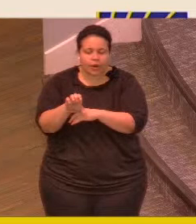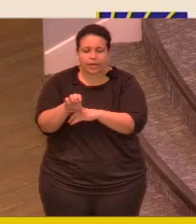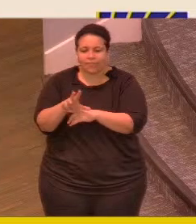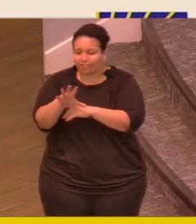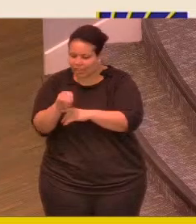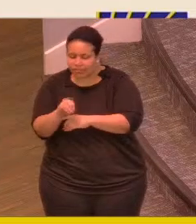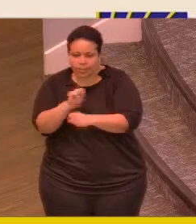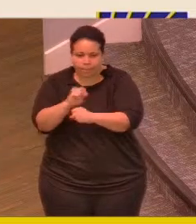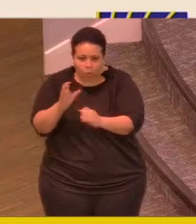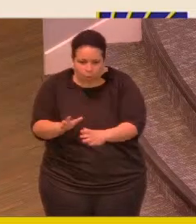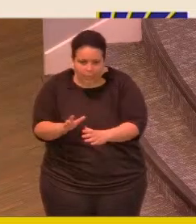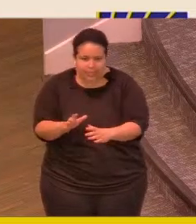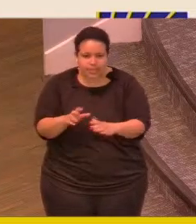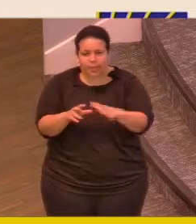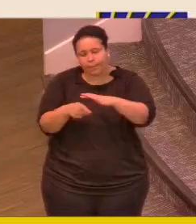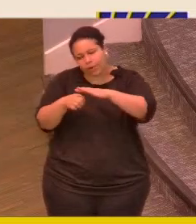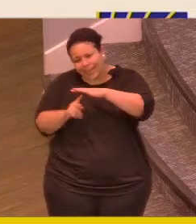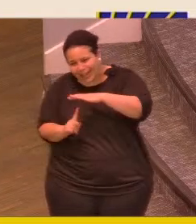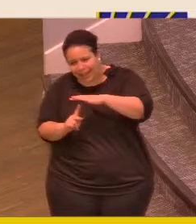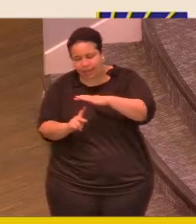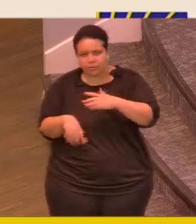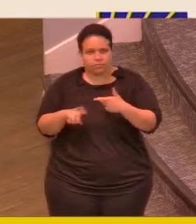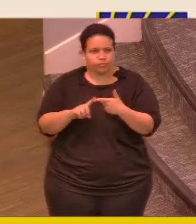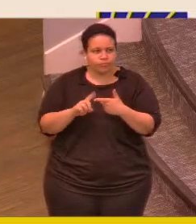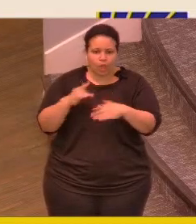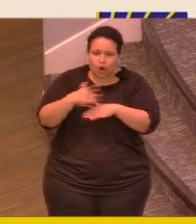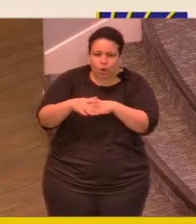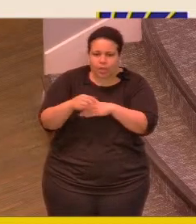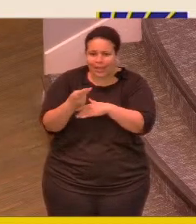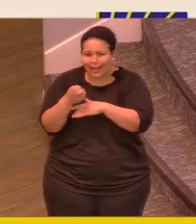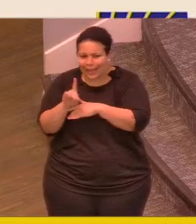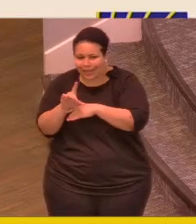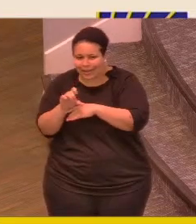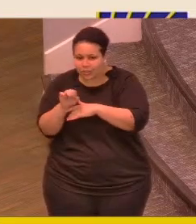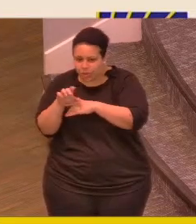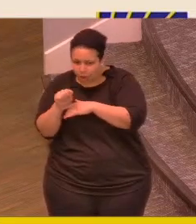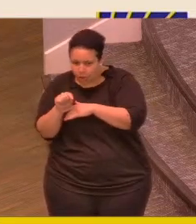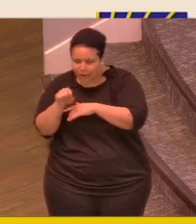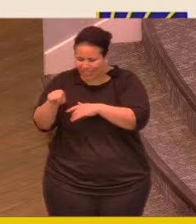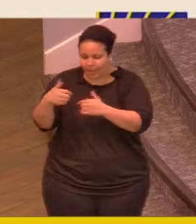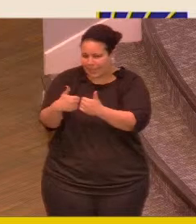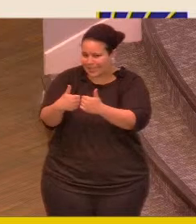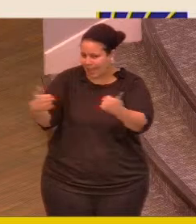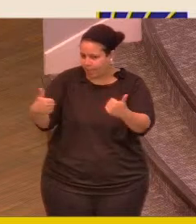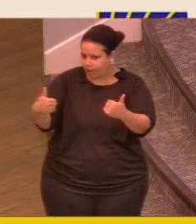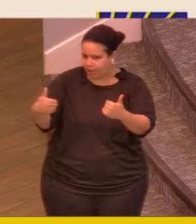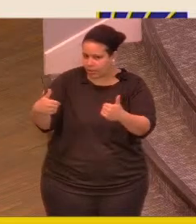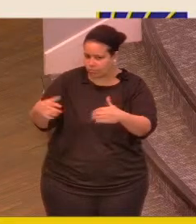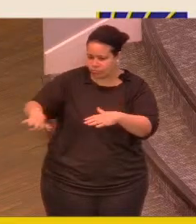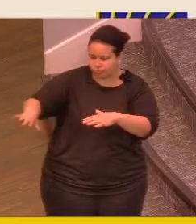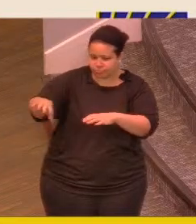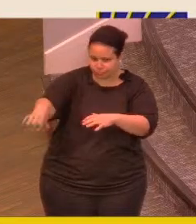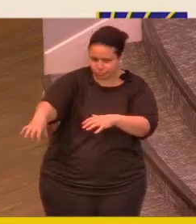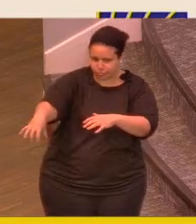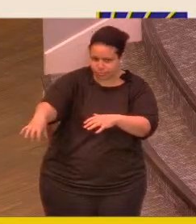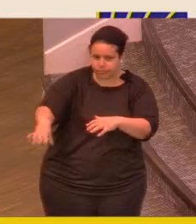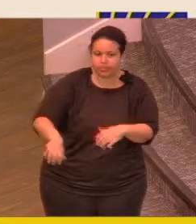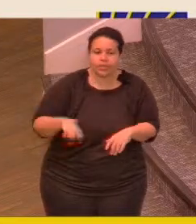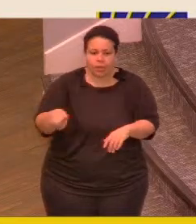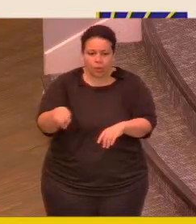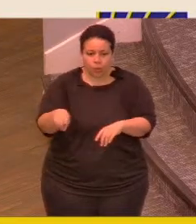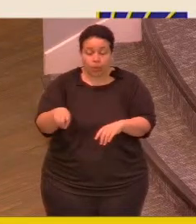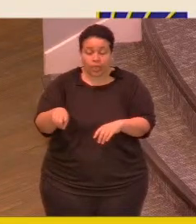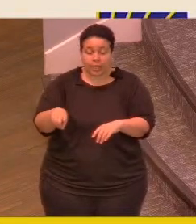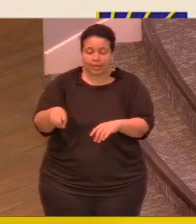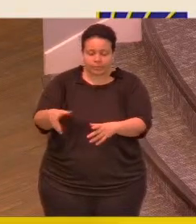Pre-K and early Head Start, they're getting their funds separately. We've already received pre-K's power supplement, but we've